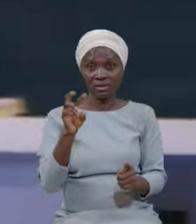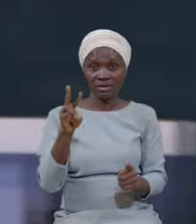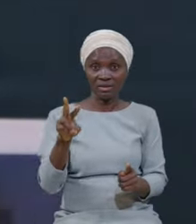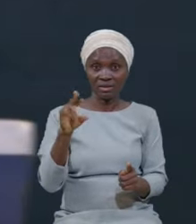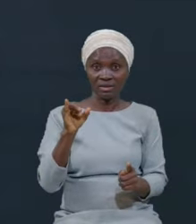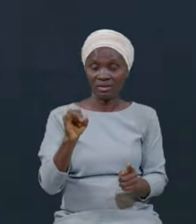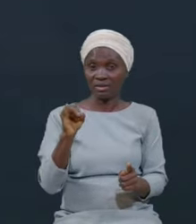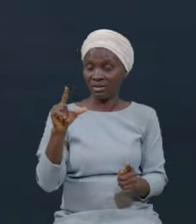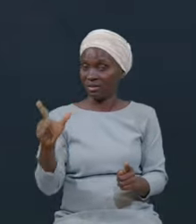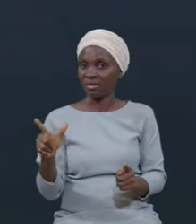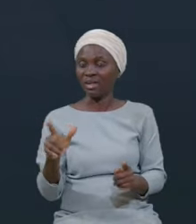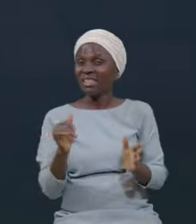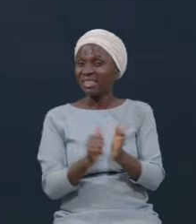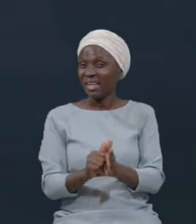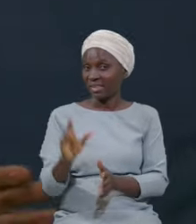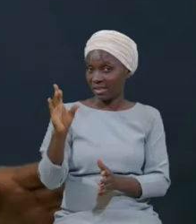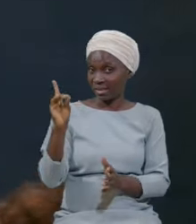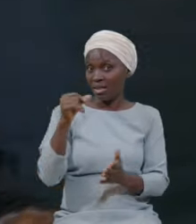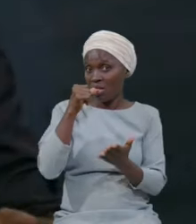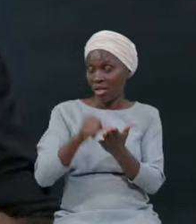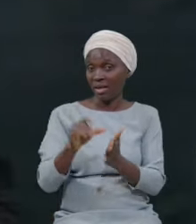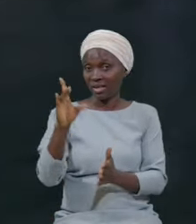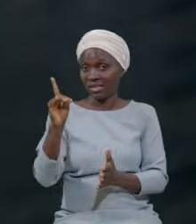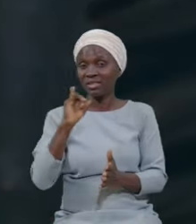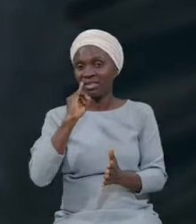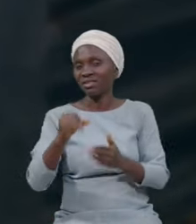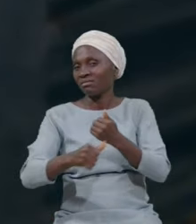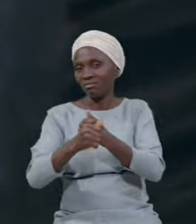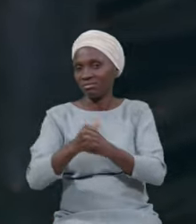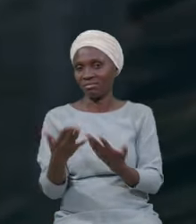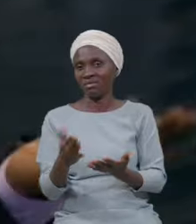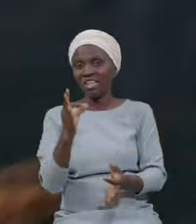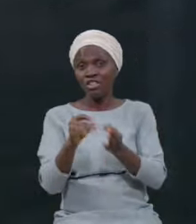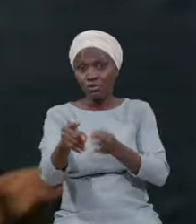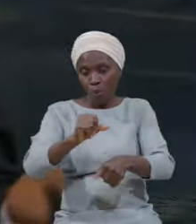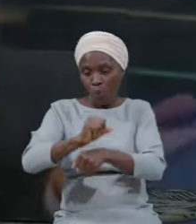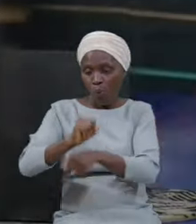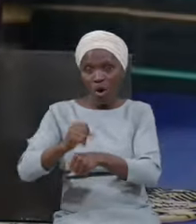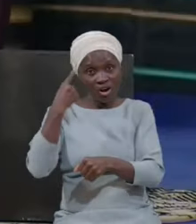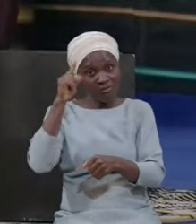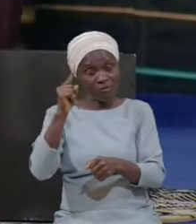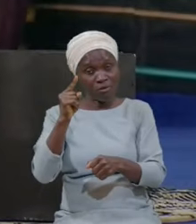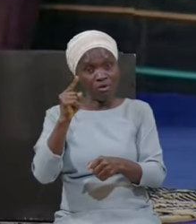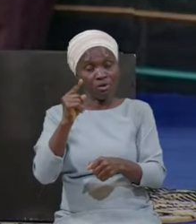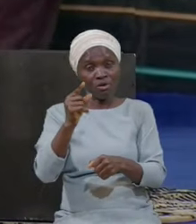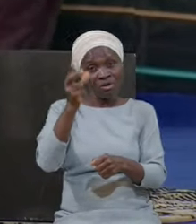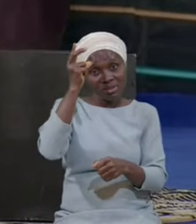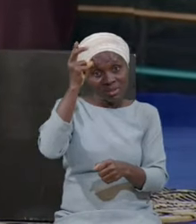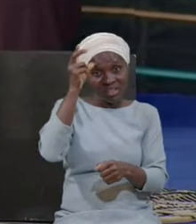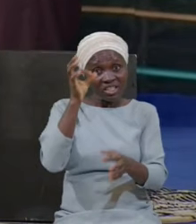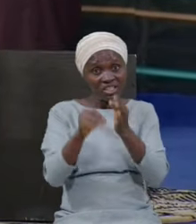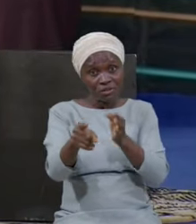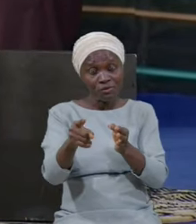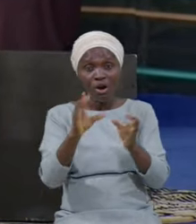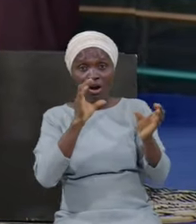you live for the devil, if you kind of communicate with the devil, if you answer the devil and do